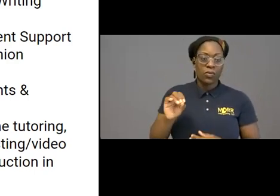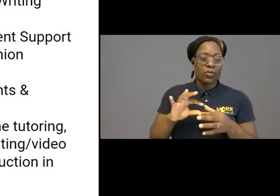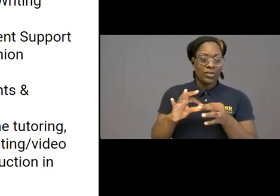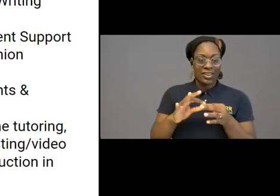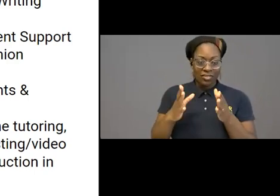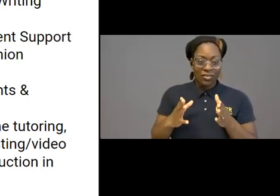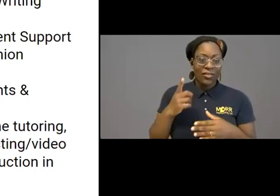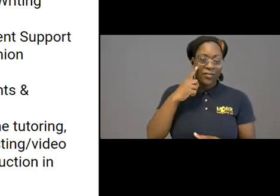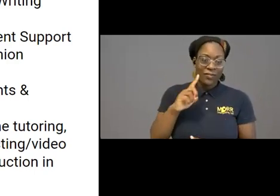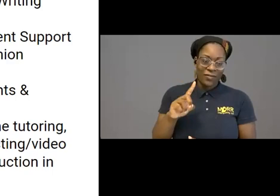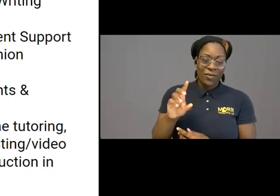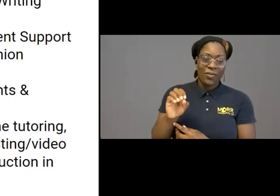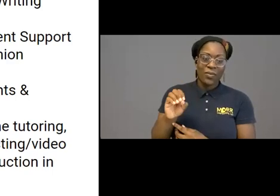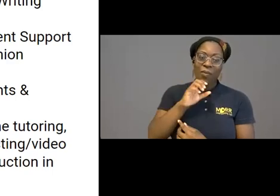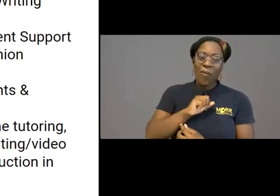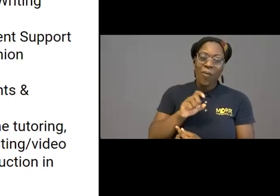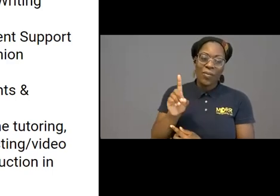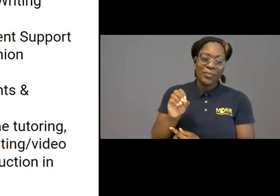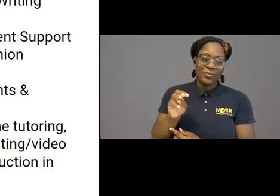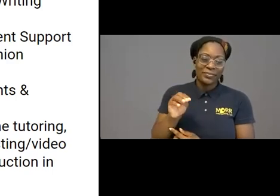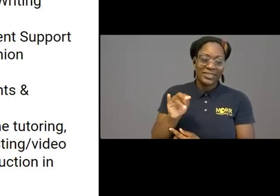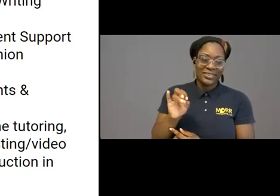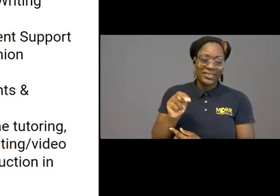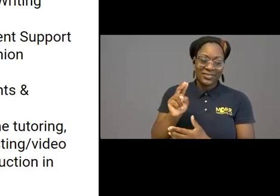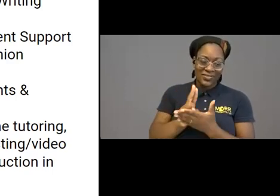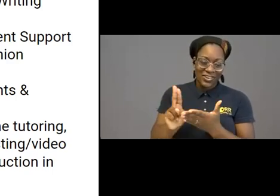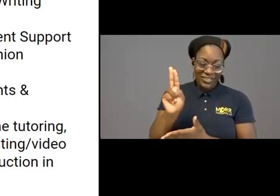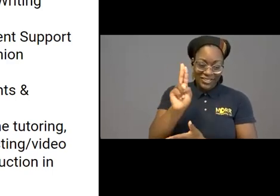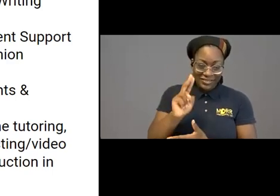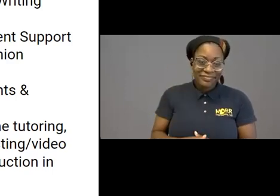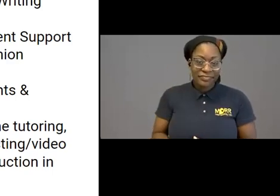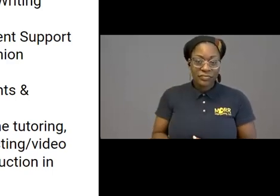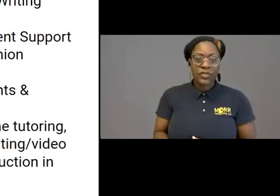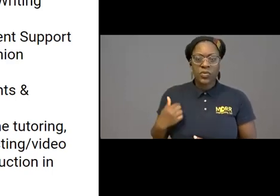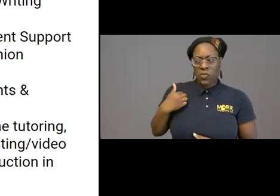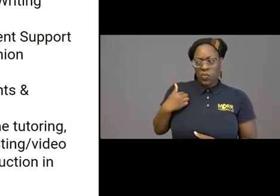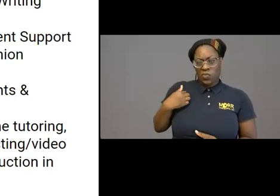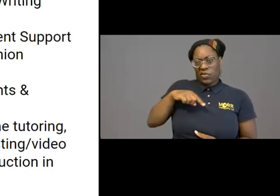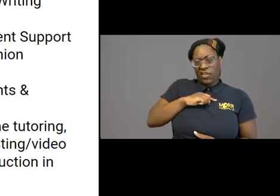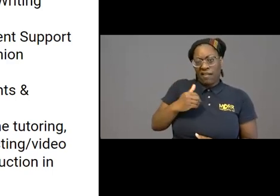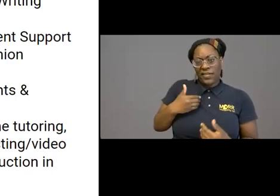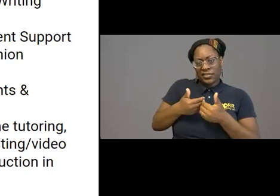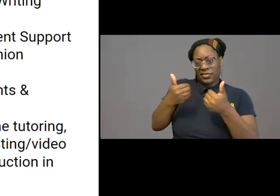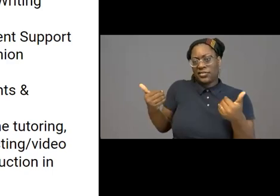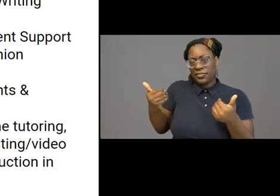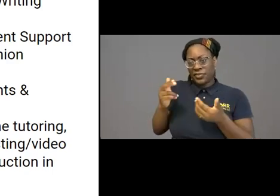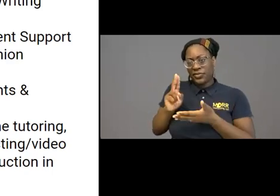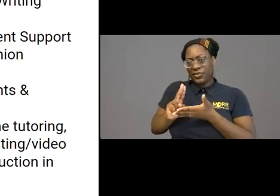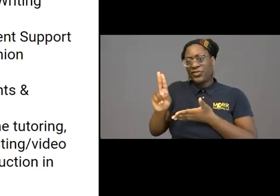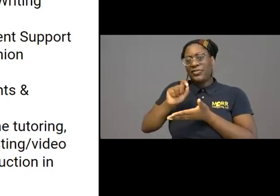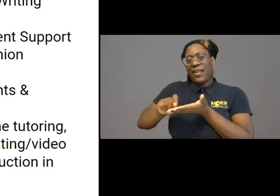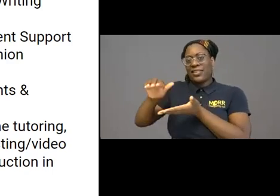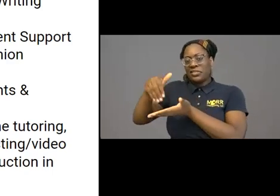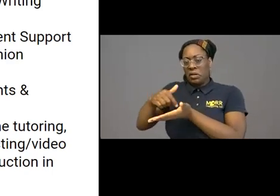separate university writing center, which you'll actually hear more about in a bit. And then the ePortfolio Studio focuses